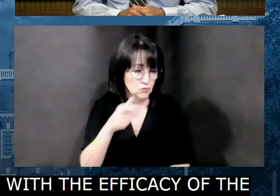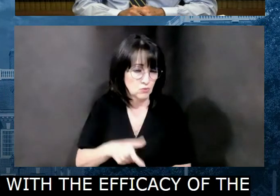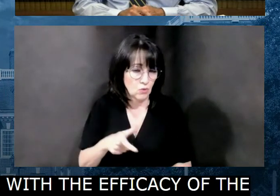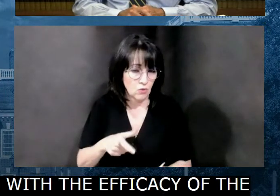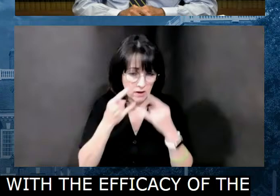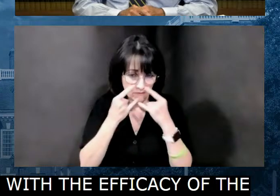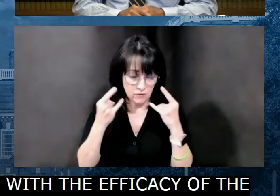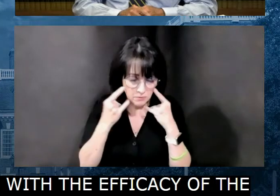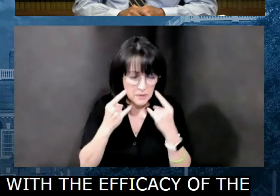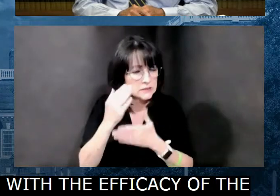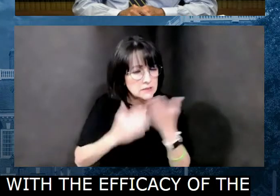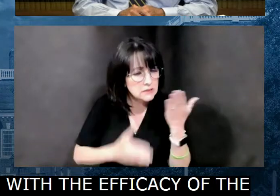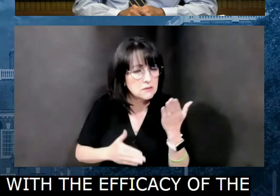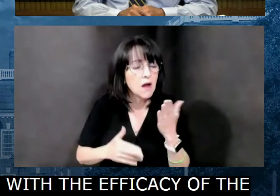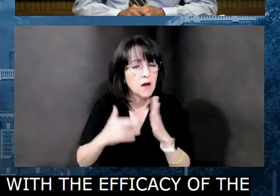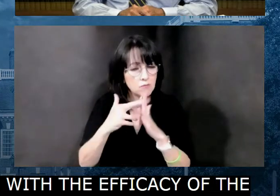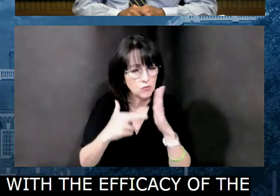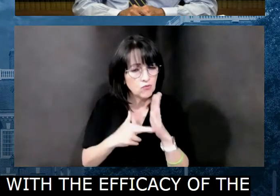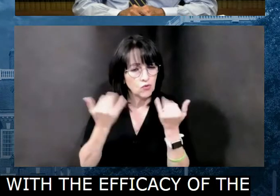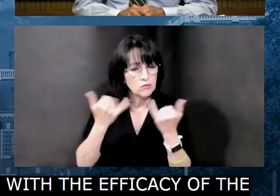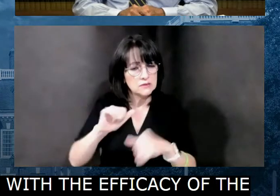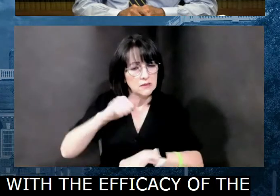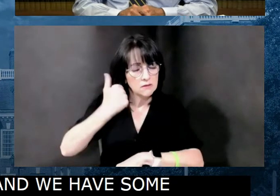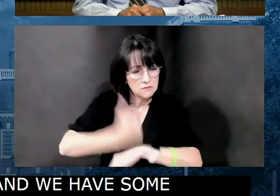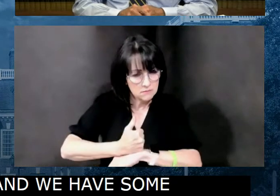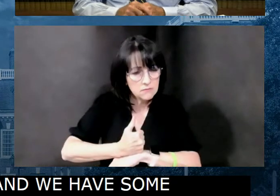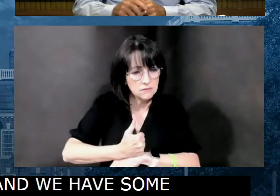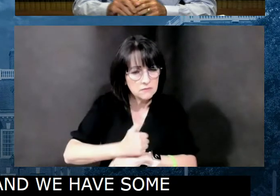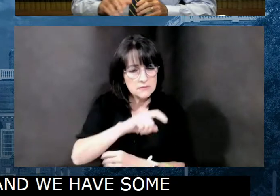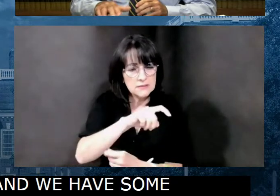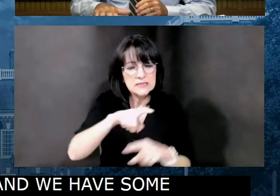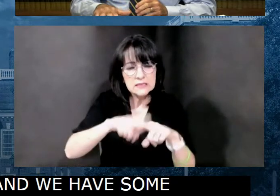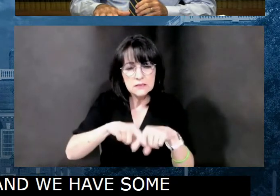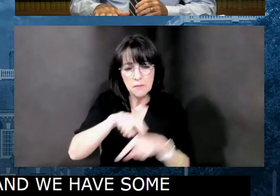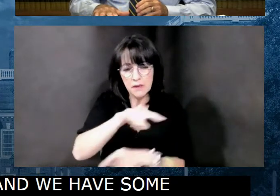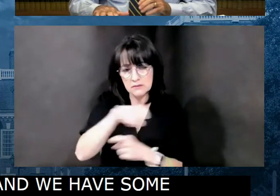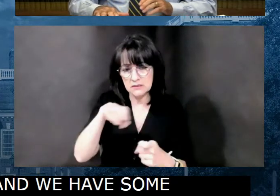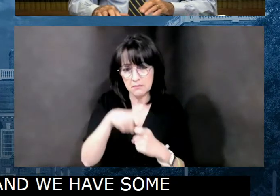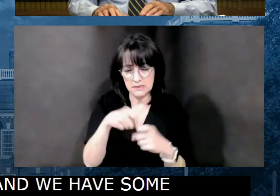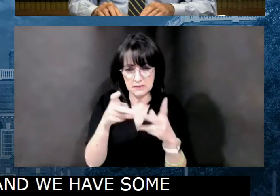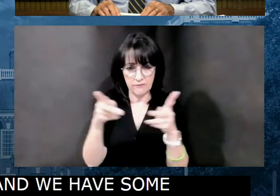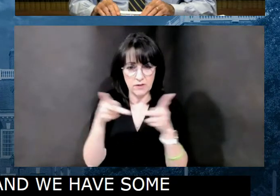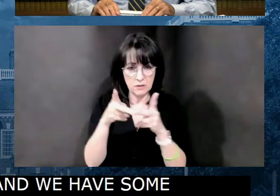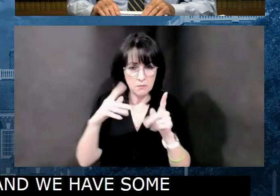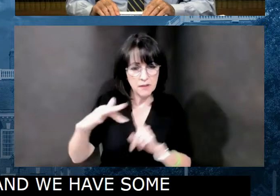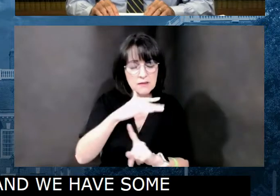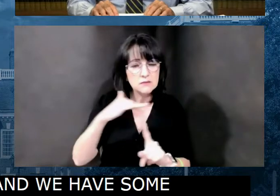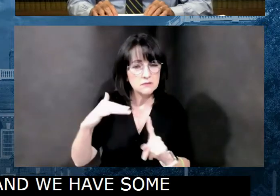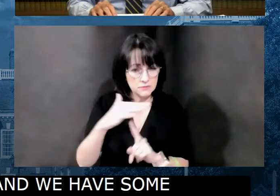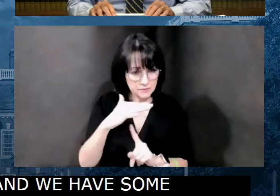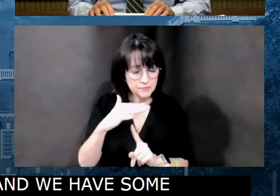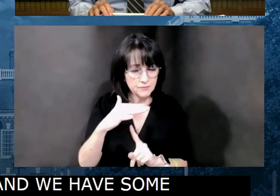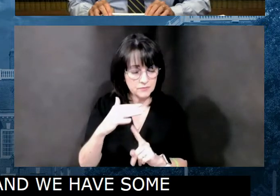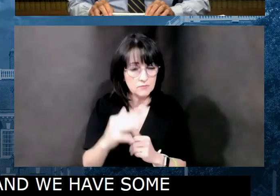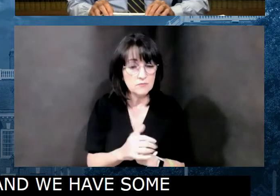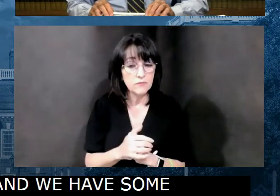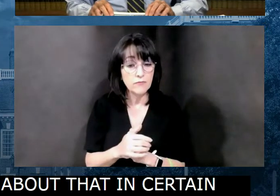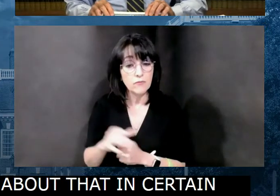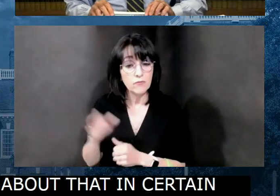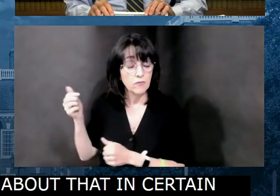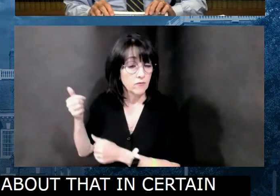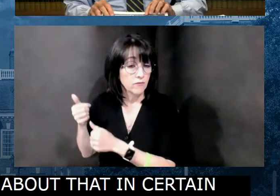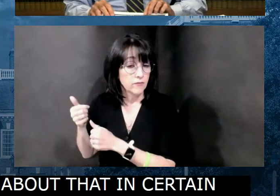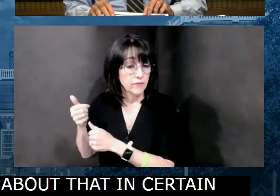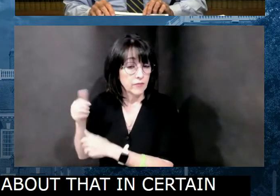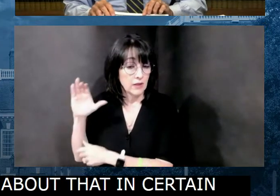talk about that in certain settings. And the guidance recommends that those who are not fully vaccinated to